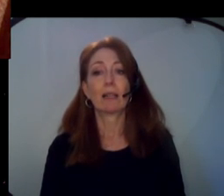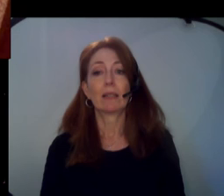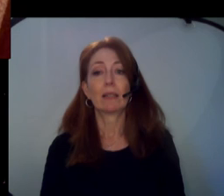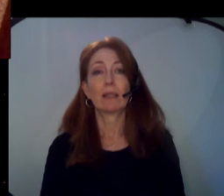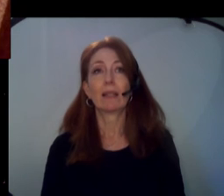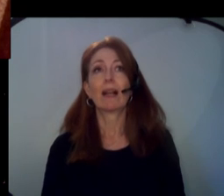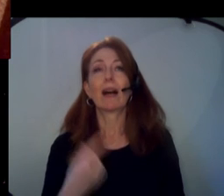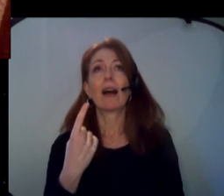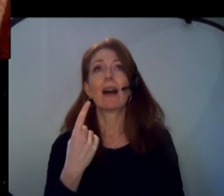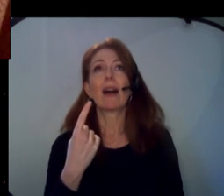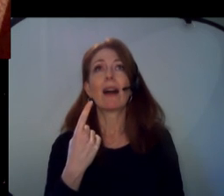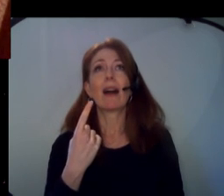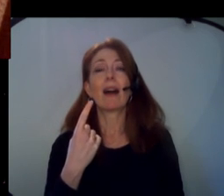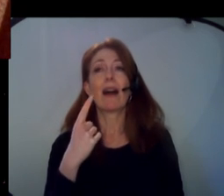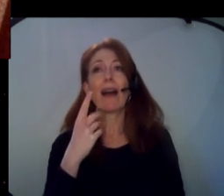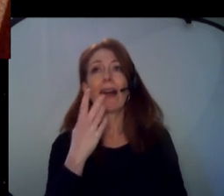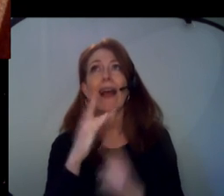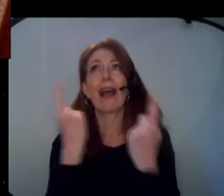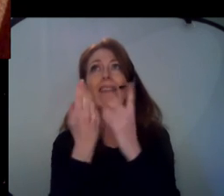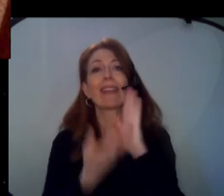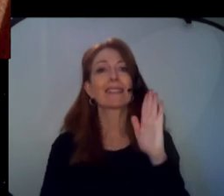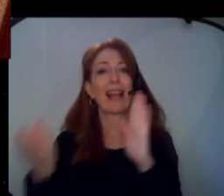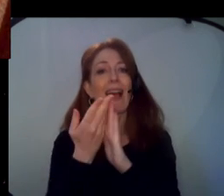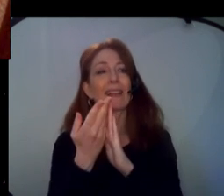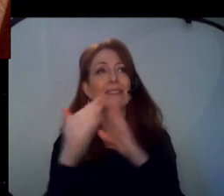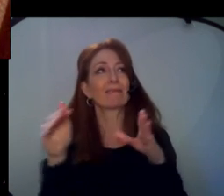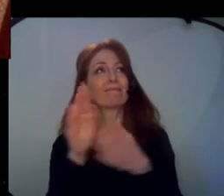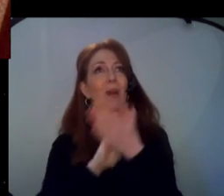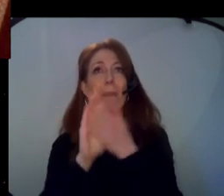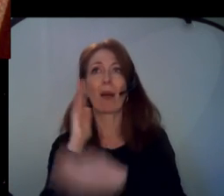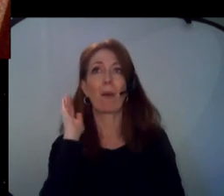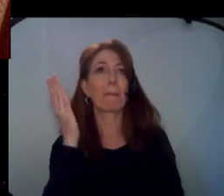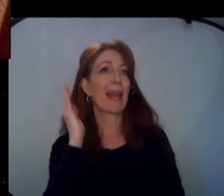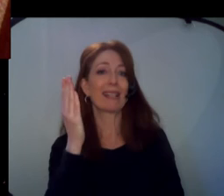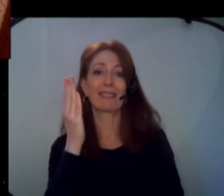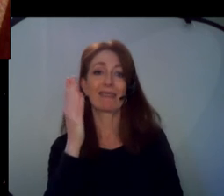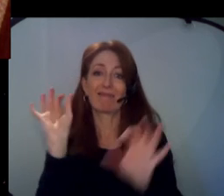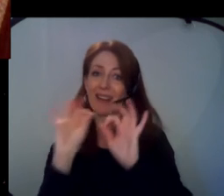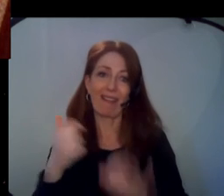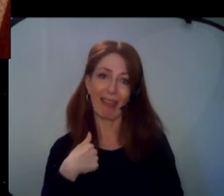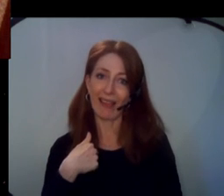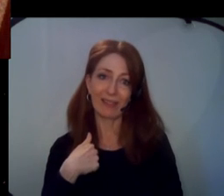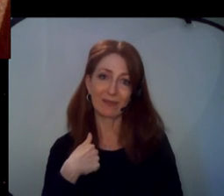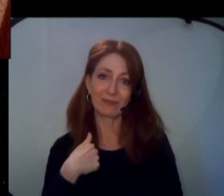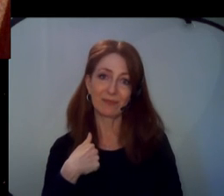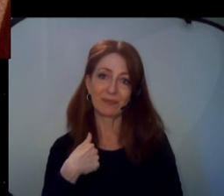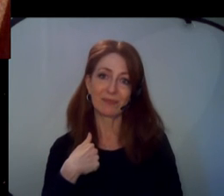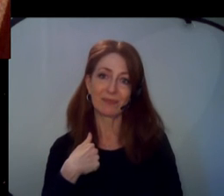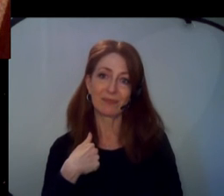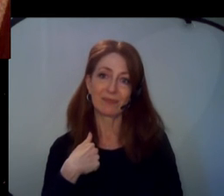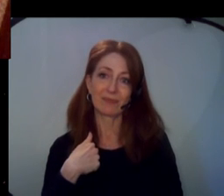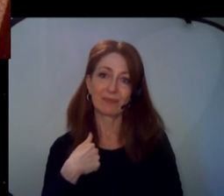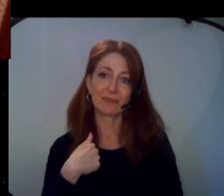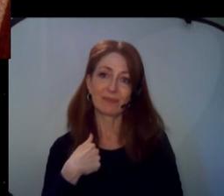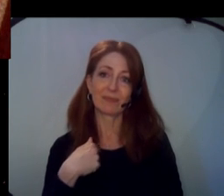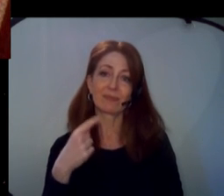conclusion. I don't have anything further to add about the maids, other than what we already mentioned in the enhanced role of Abra in the